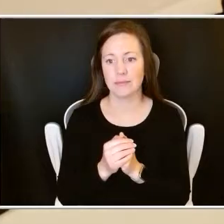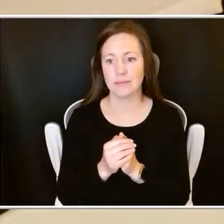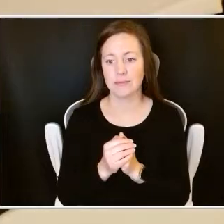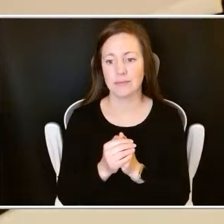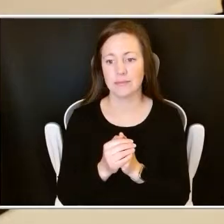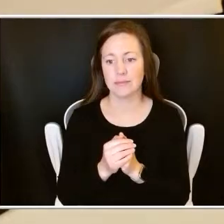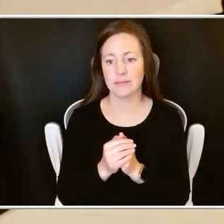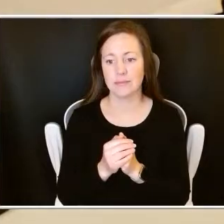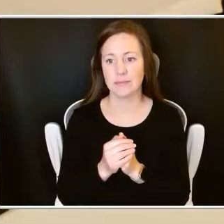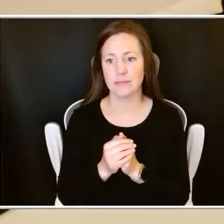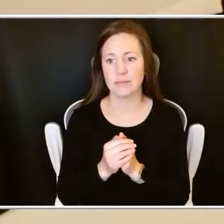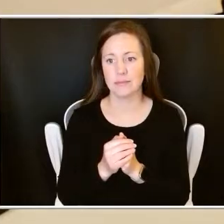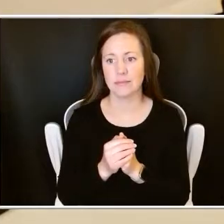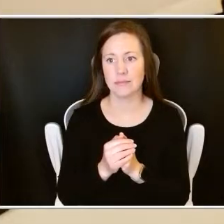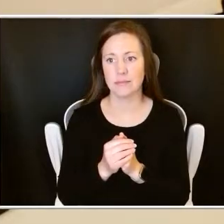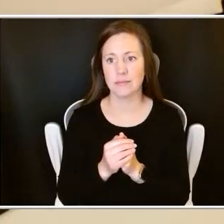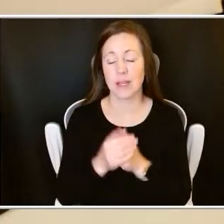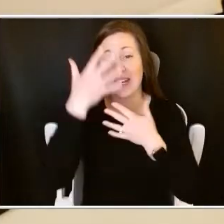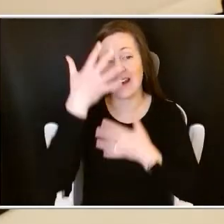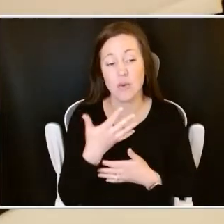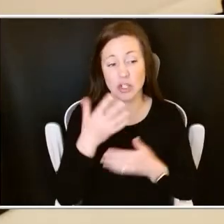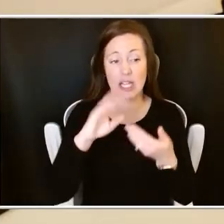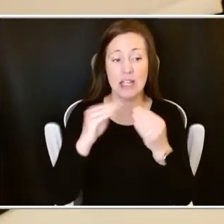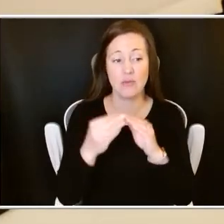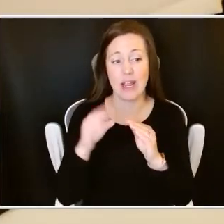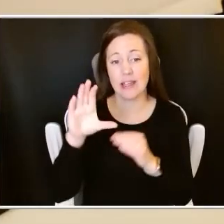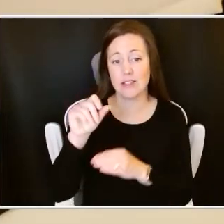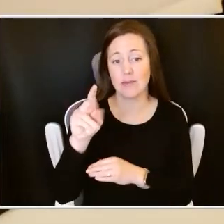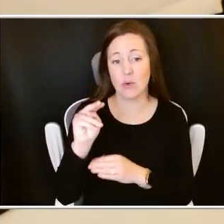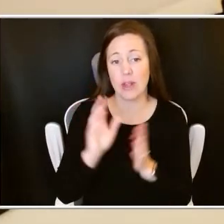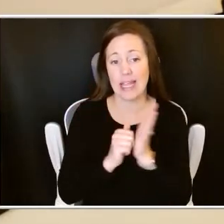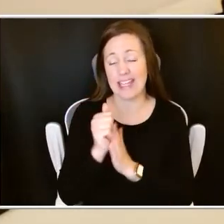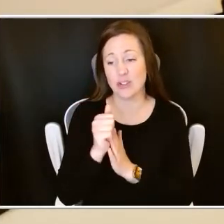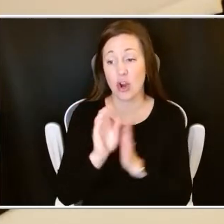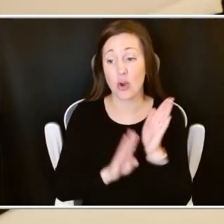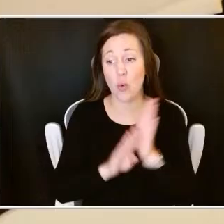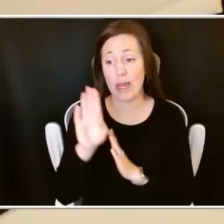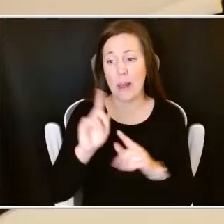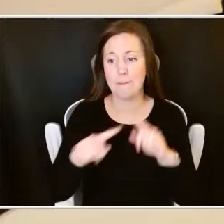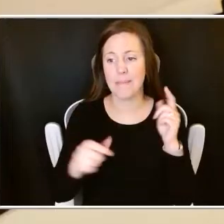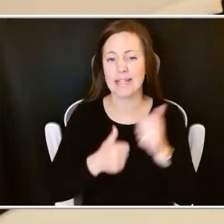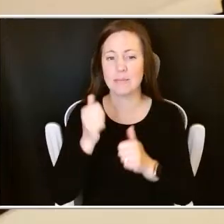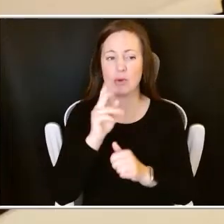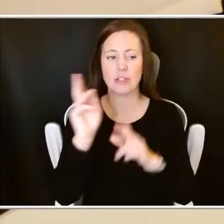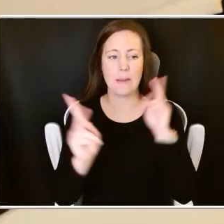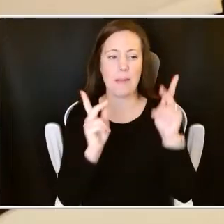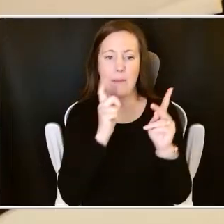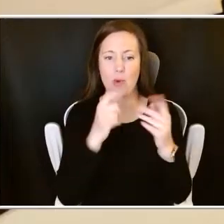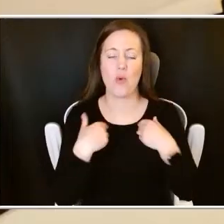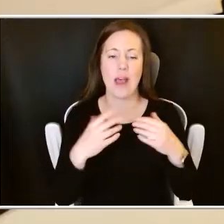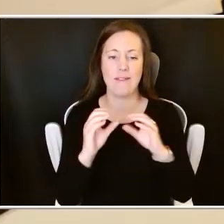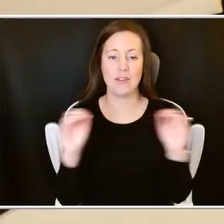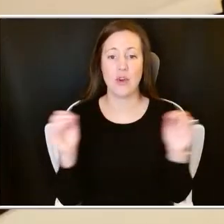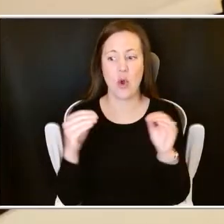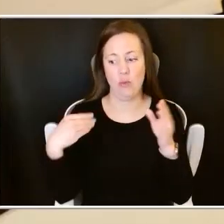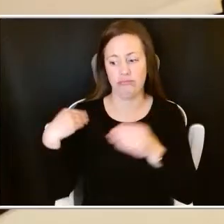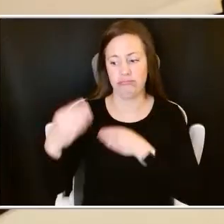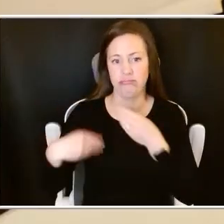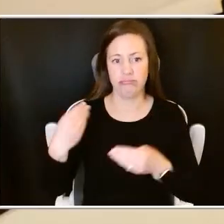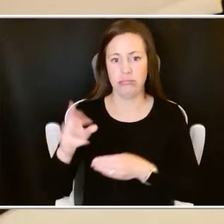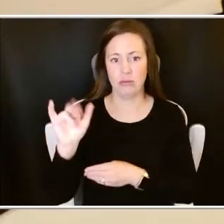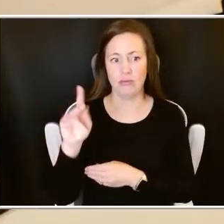the rates of colon cancer are going up, but it's mostly patients that don't really have any inherited risk, and it's in younger and